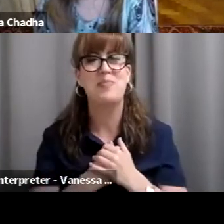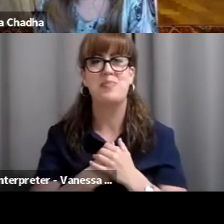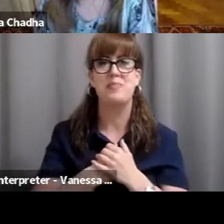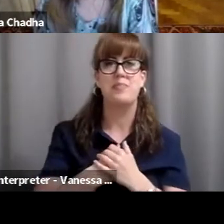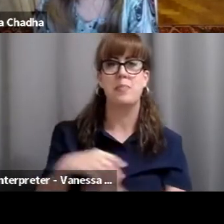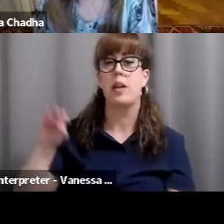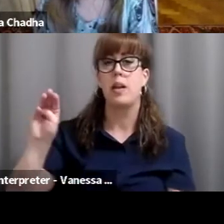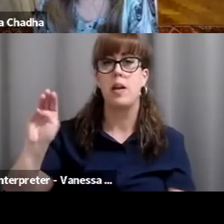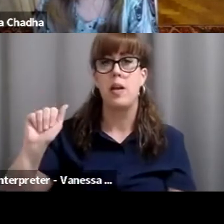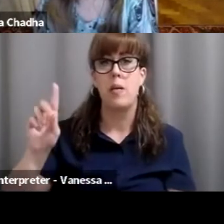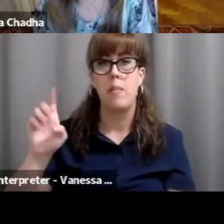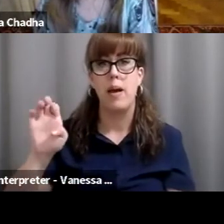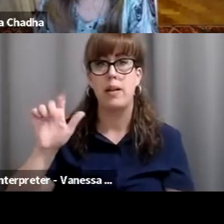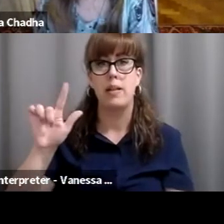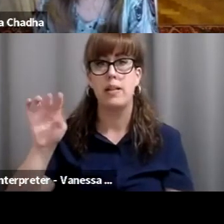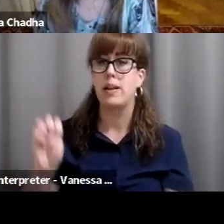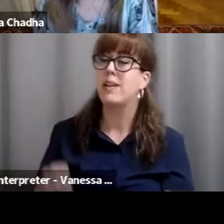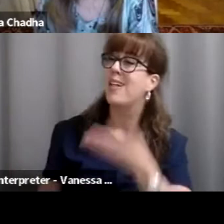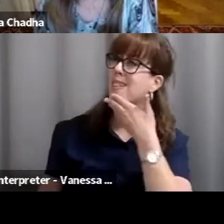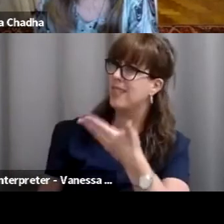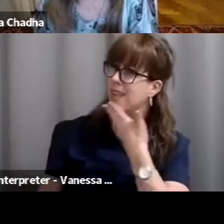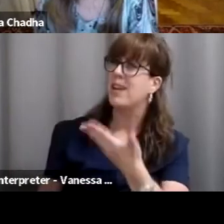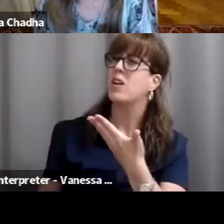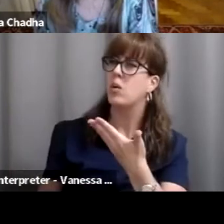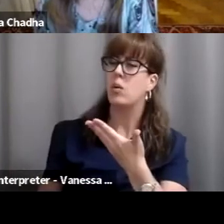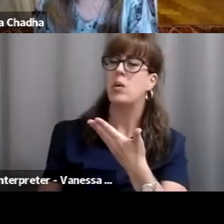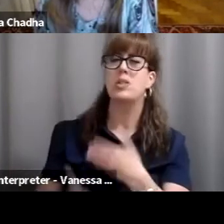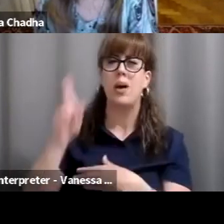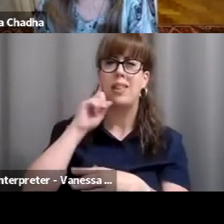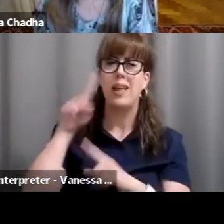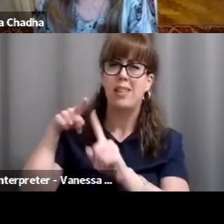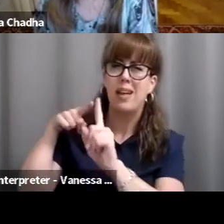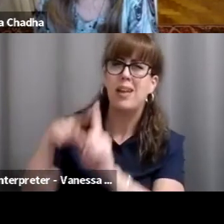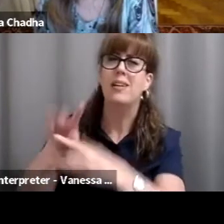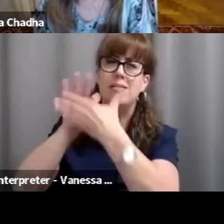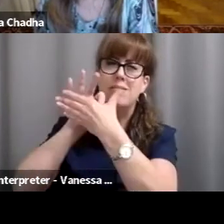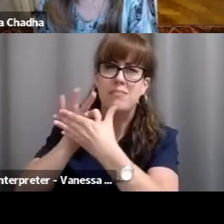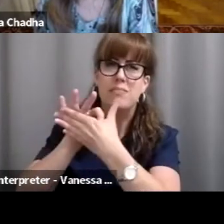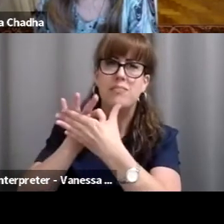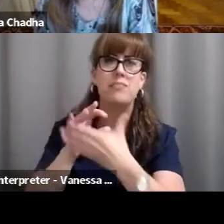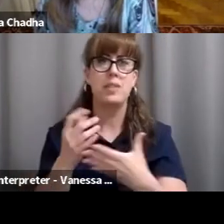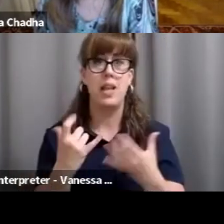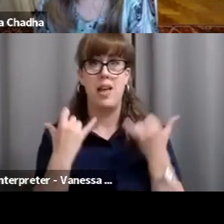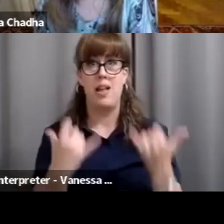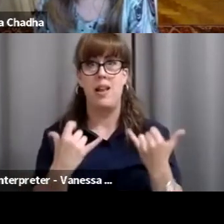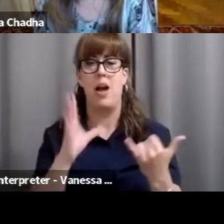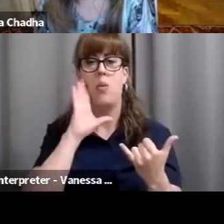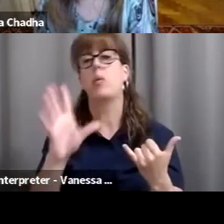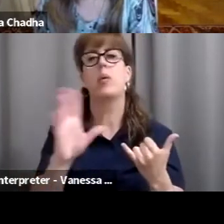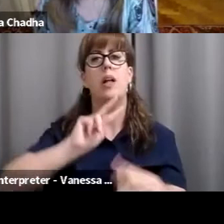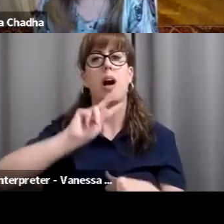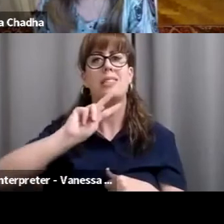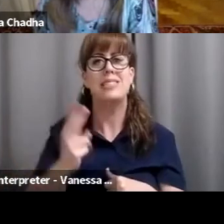key to what you were saying that I want to build on for our second round, we're going to go quickly into our second round,